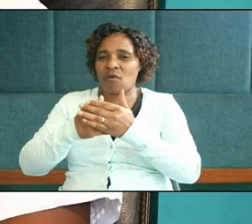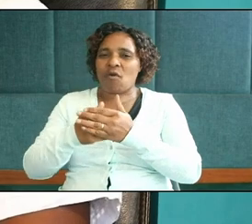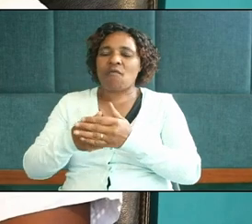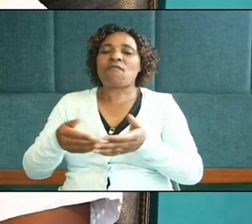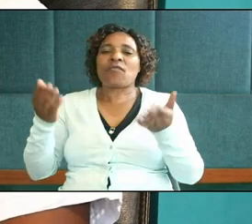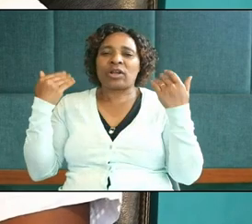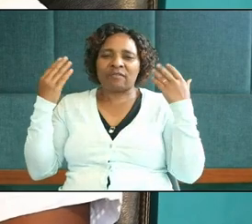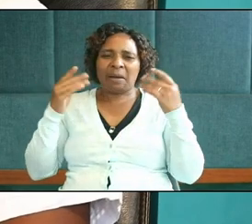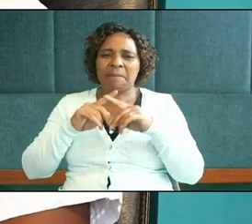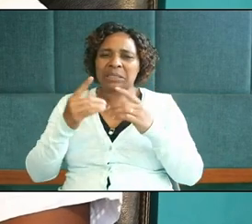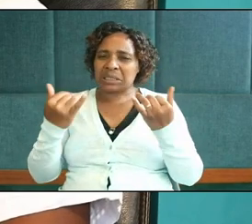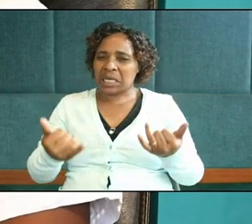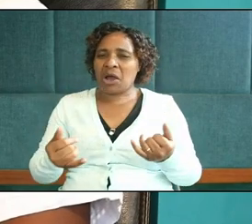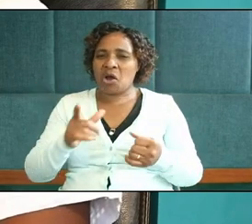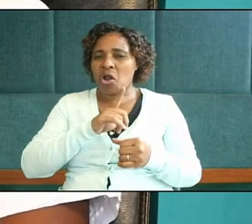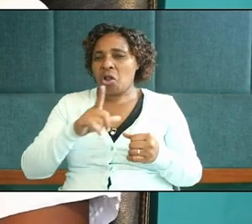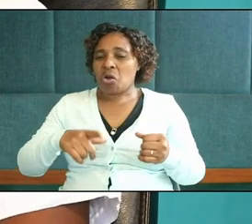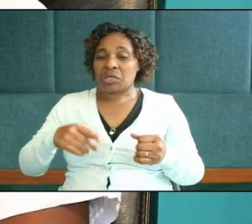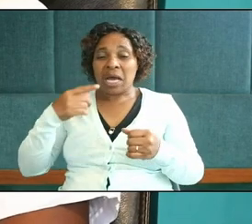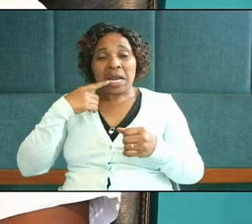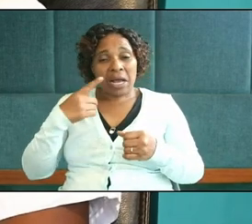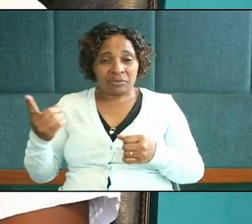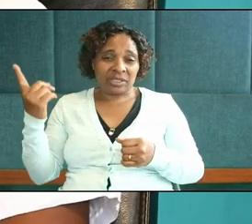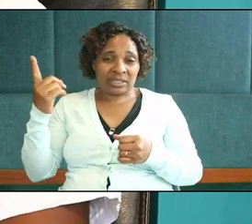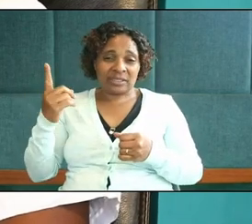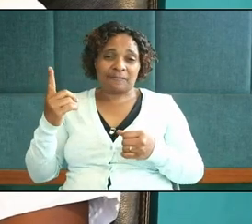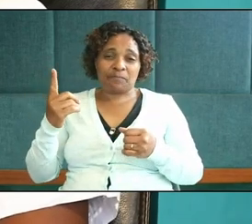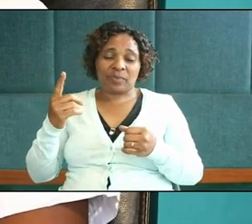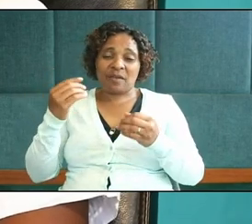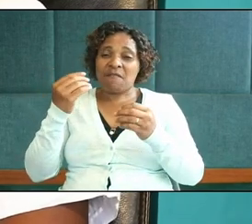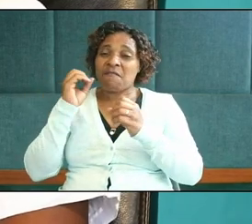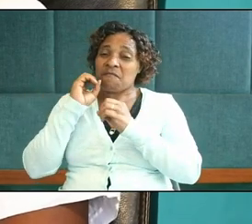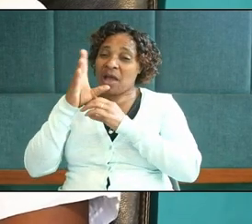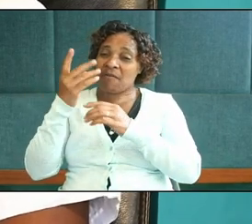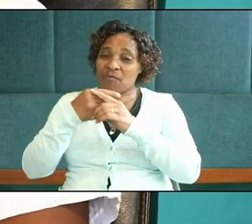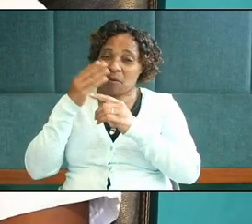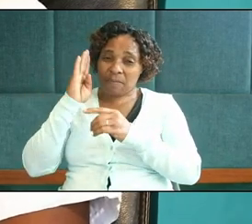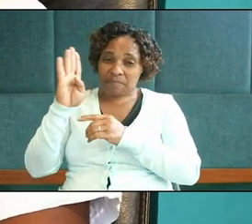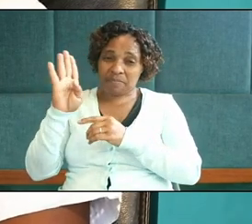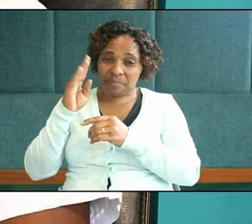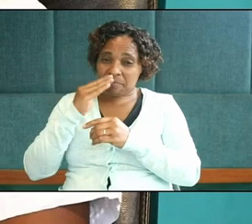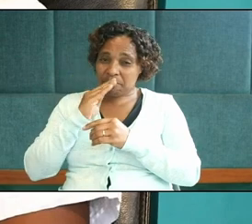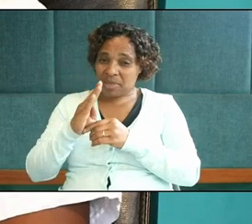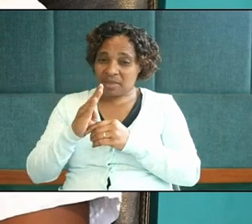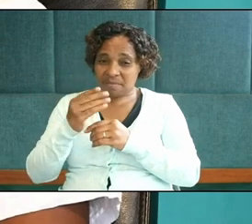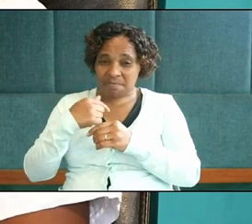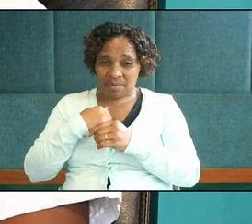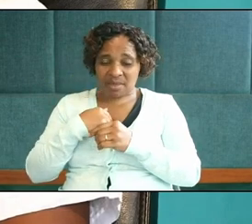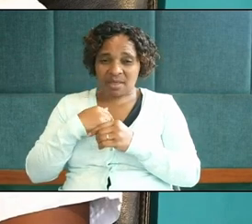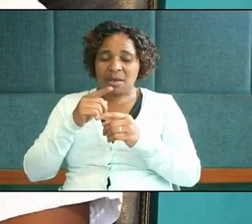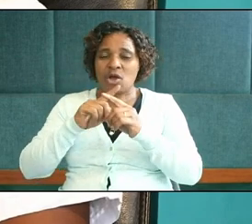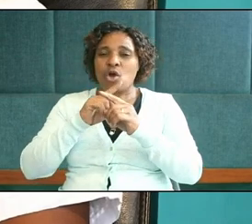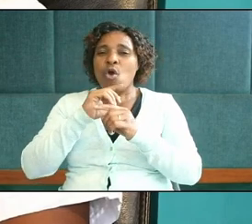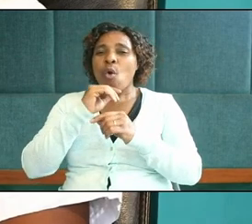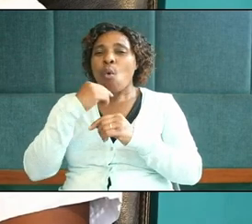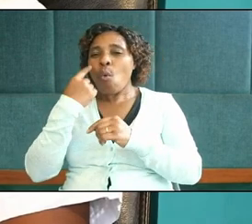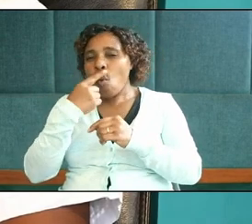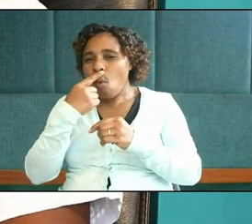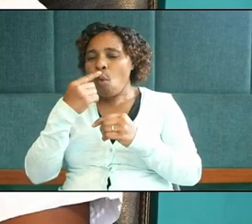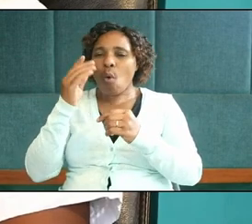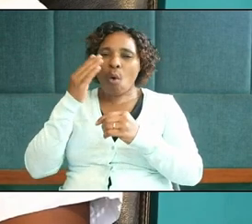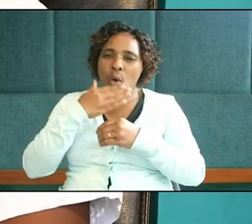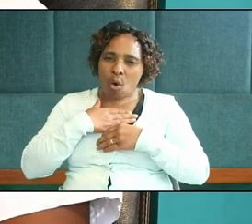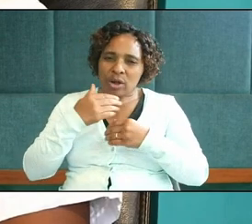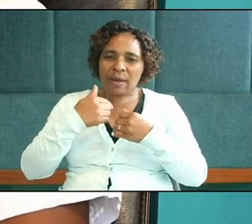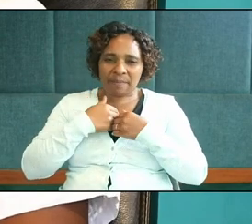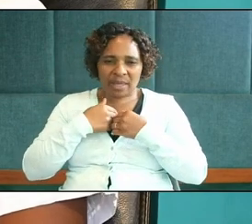forever. But now the Lord declares, far be it from me, those who honor me, I will honor, but those who despise me